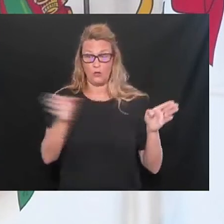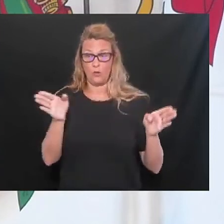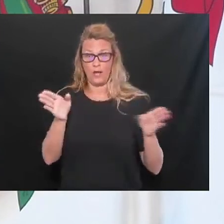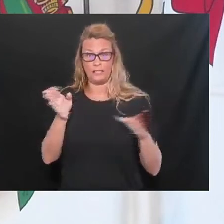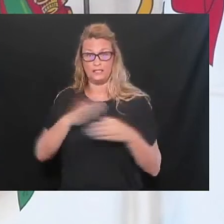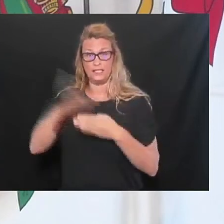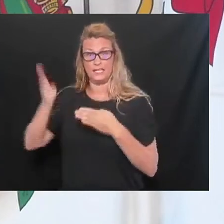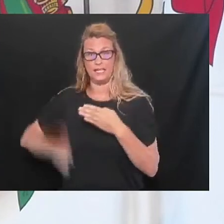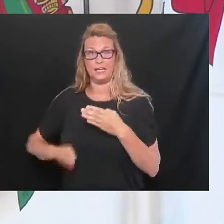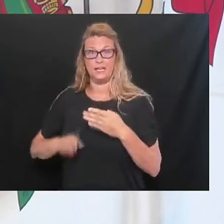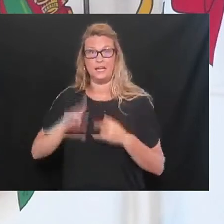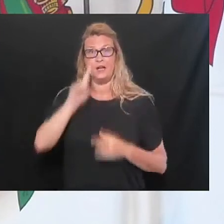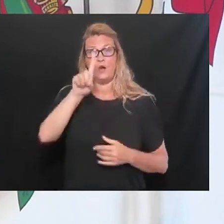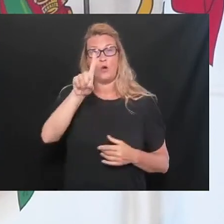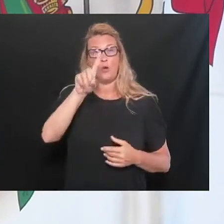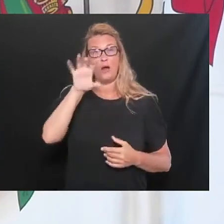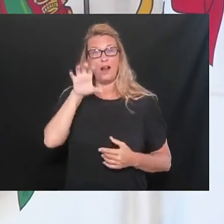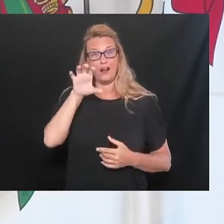was